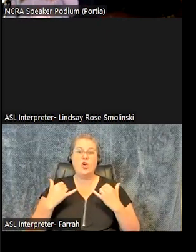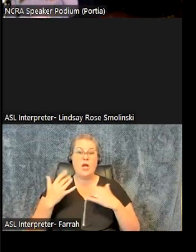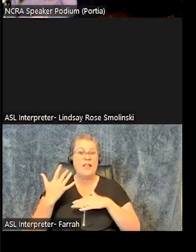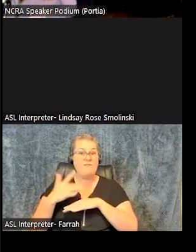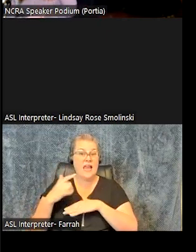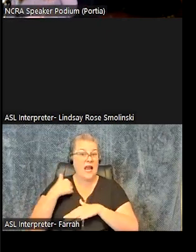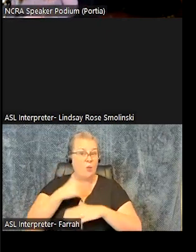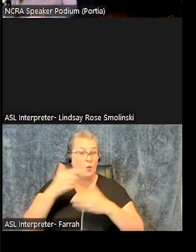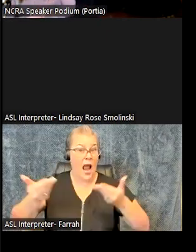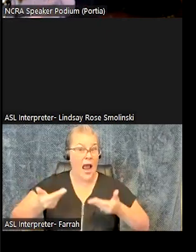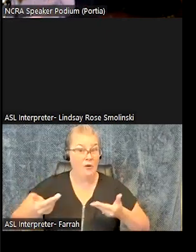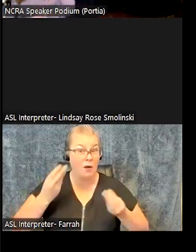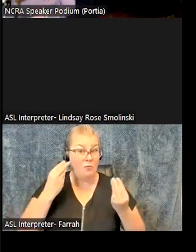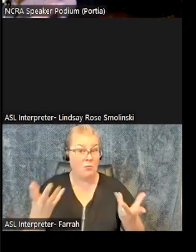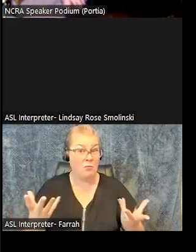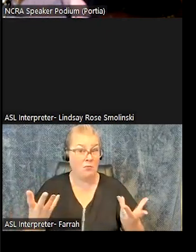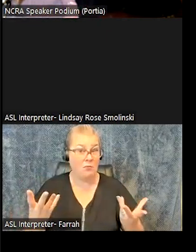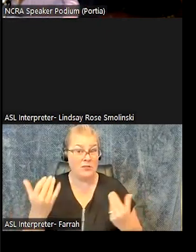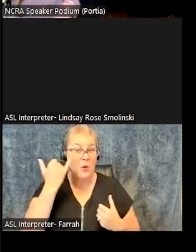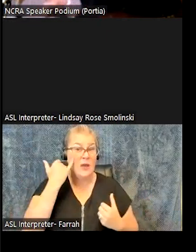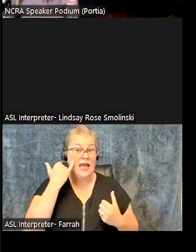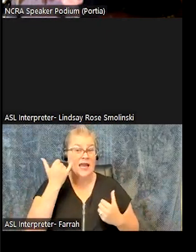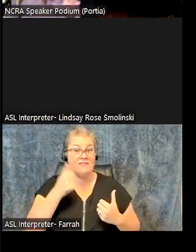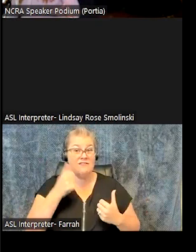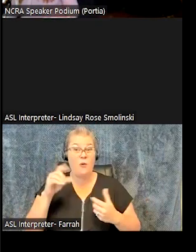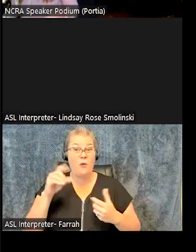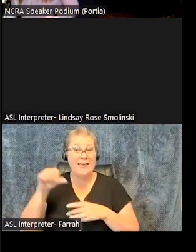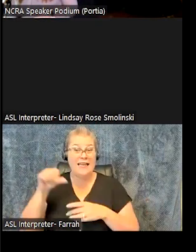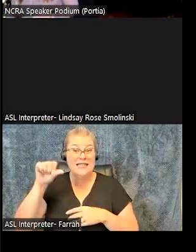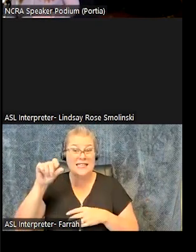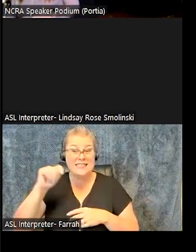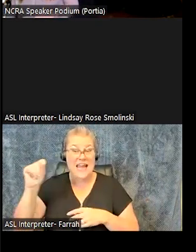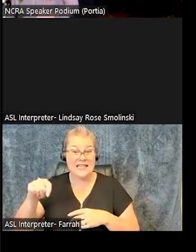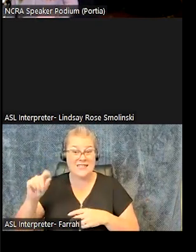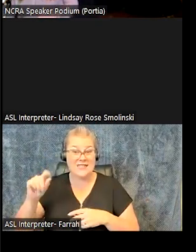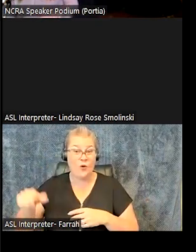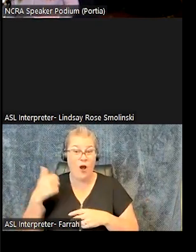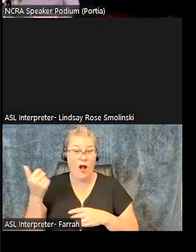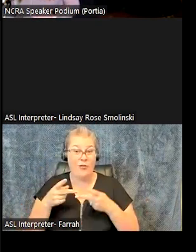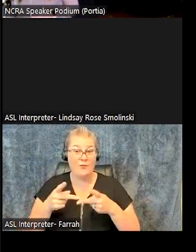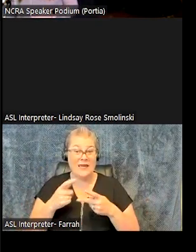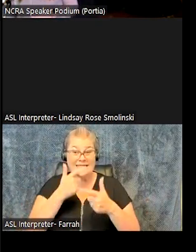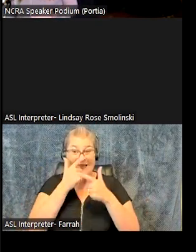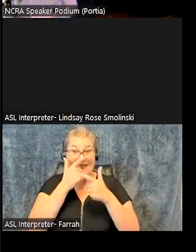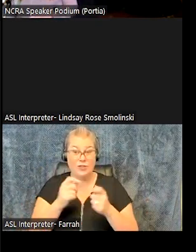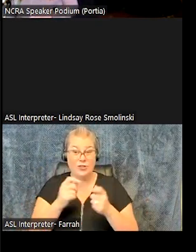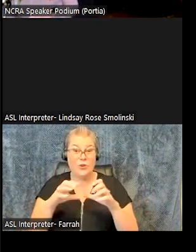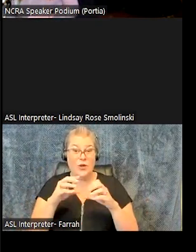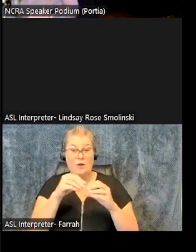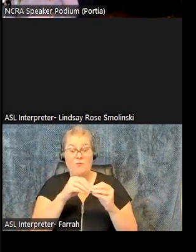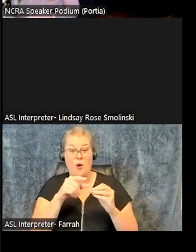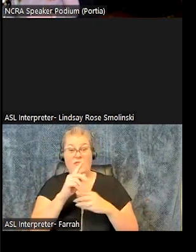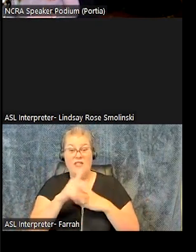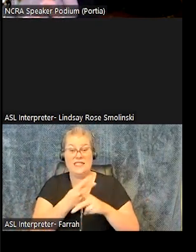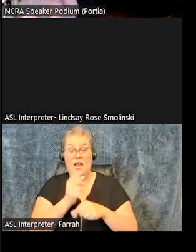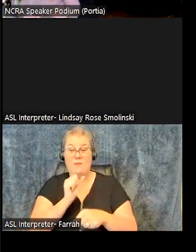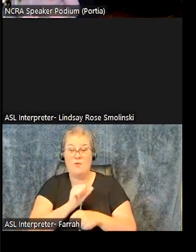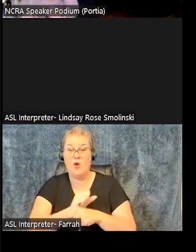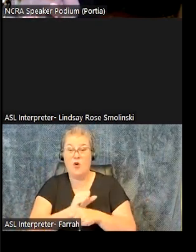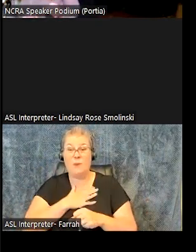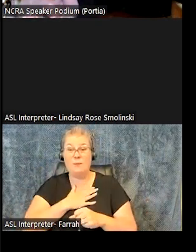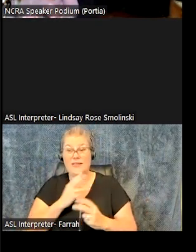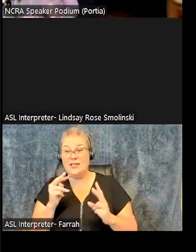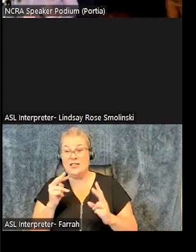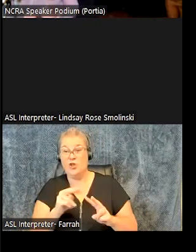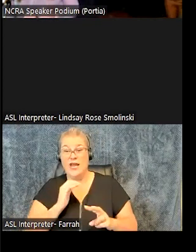hiring. So if you have anybody in Texas or elsewhere that would be interested in doing more of this kind of work, please look at our jobs. It's a Circular